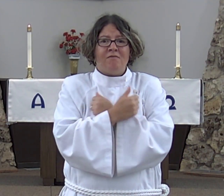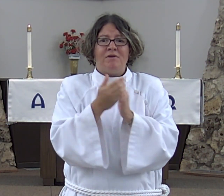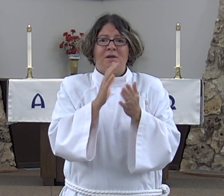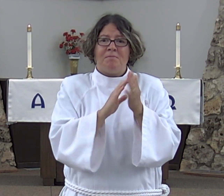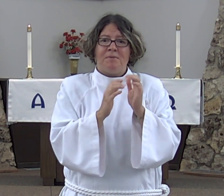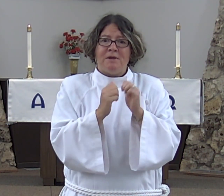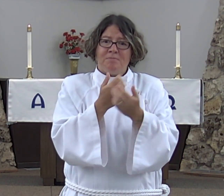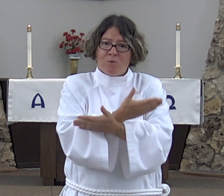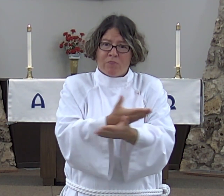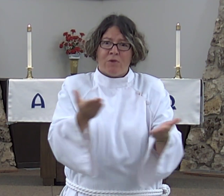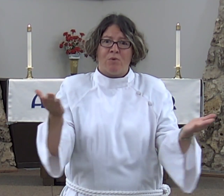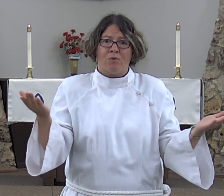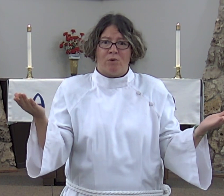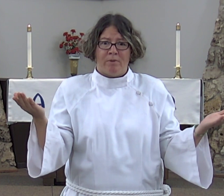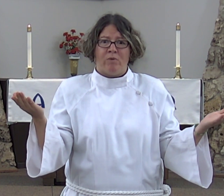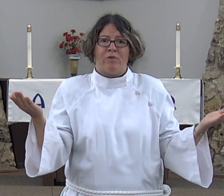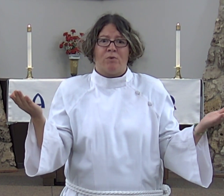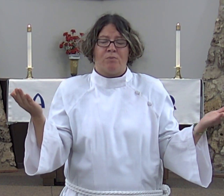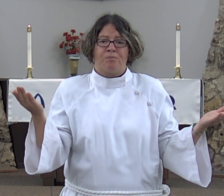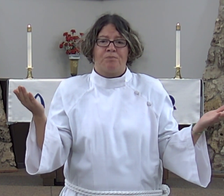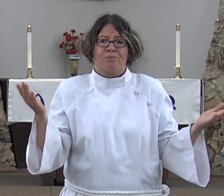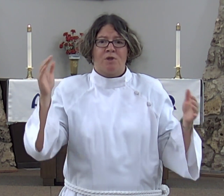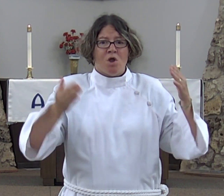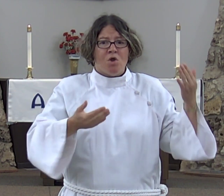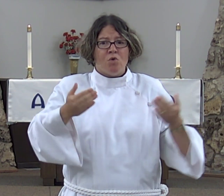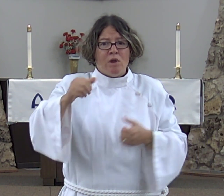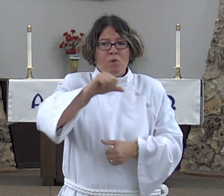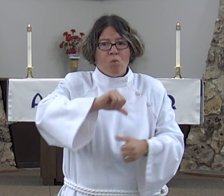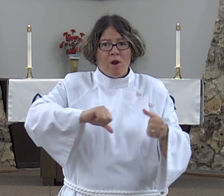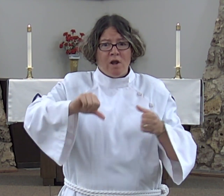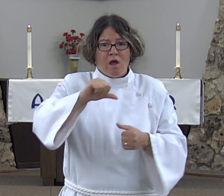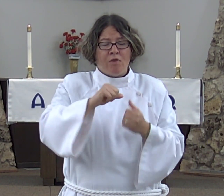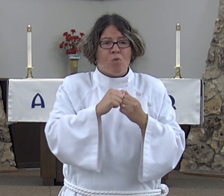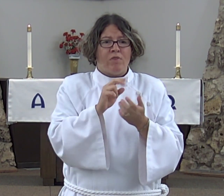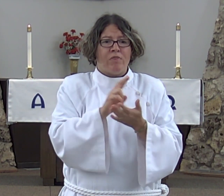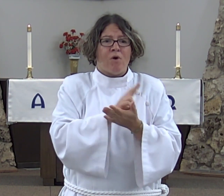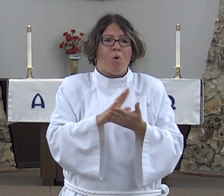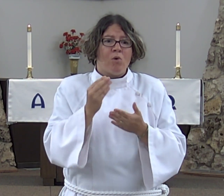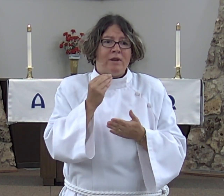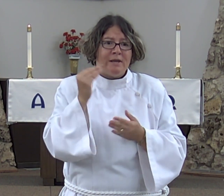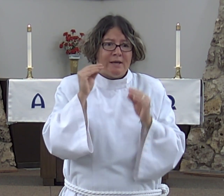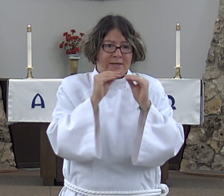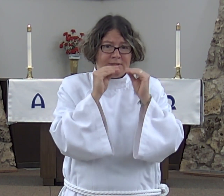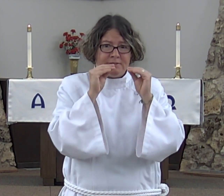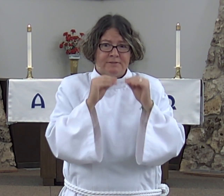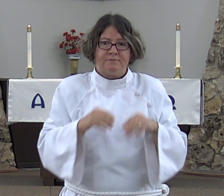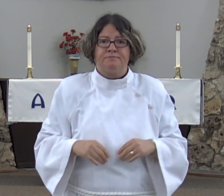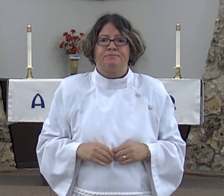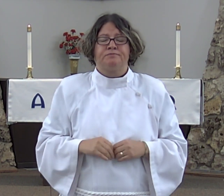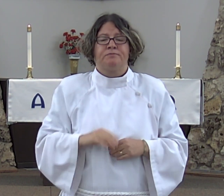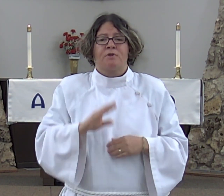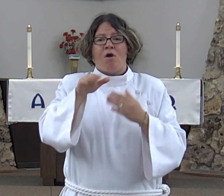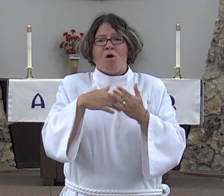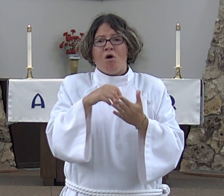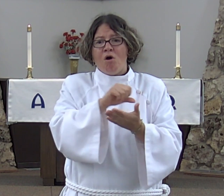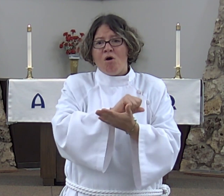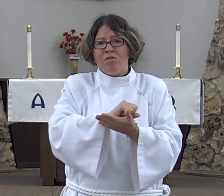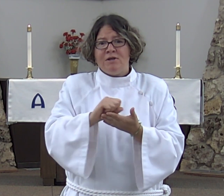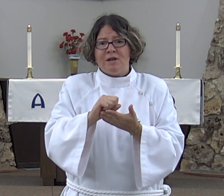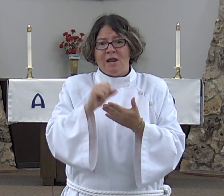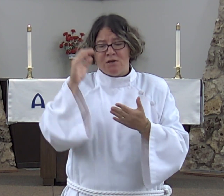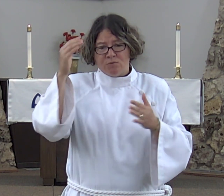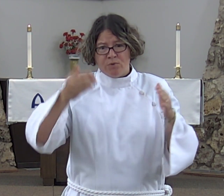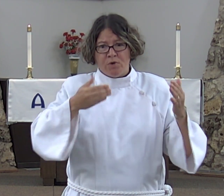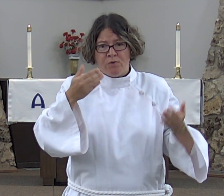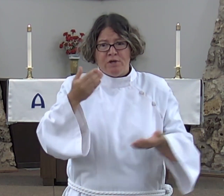of love and peace be with you, will be with you. Greet one another with a holy kiss. All